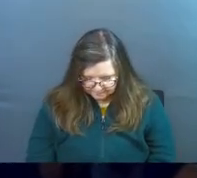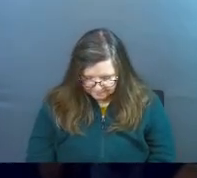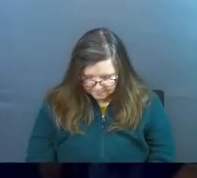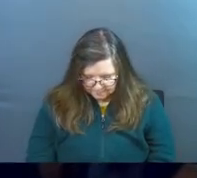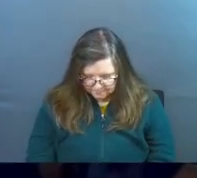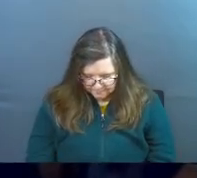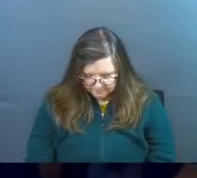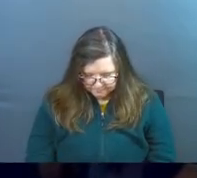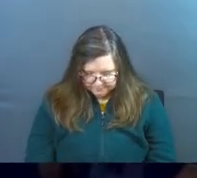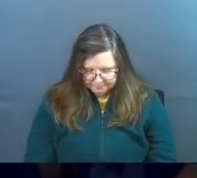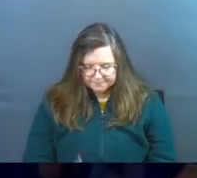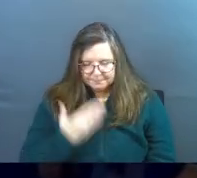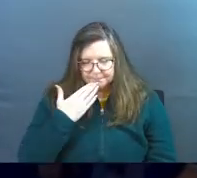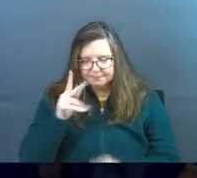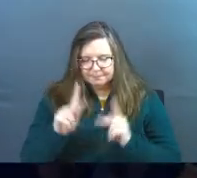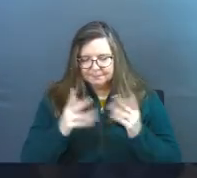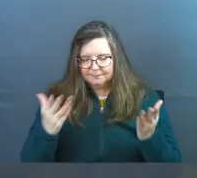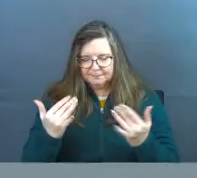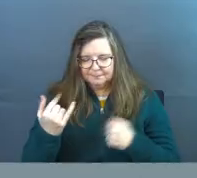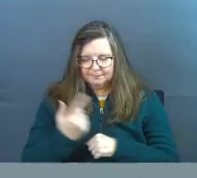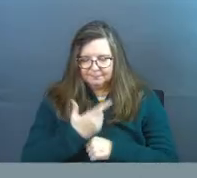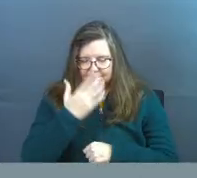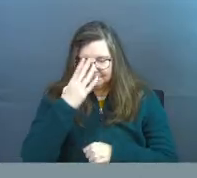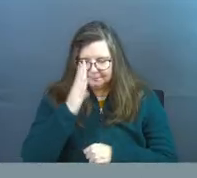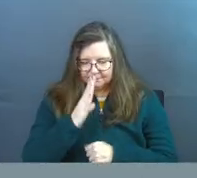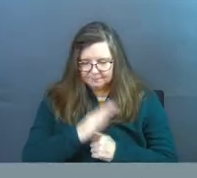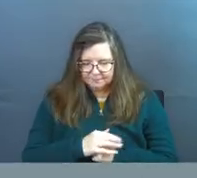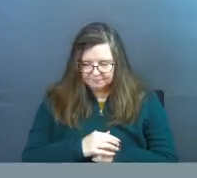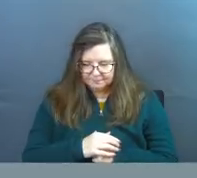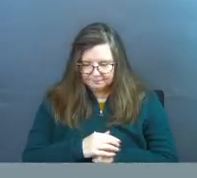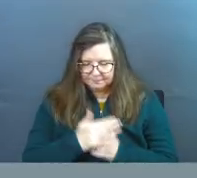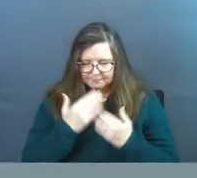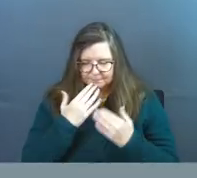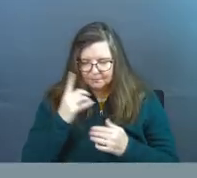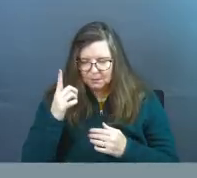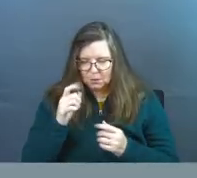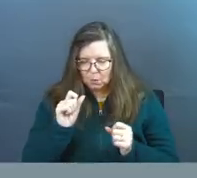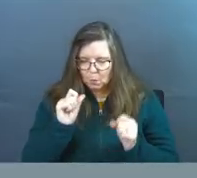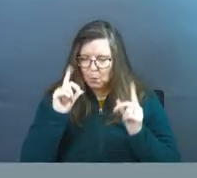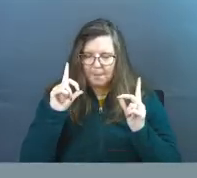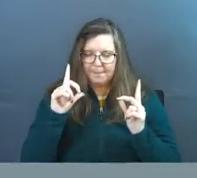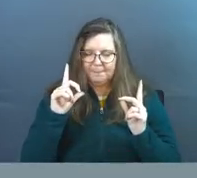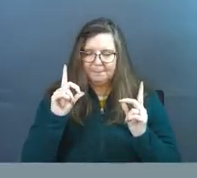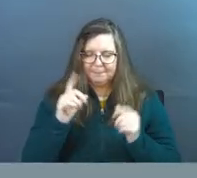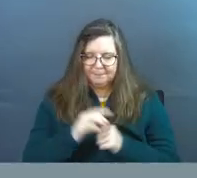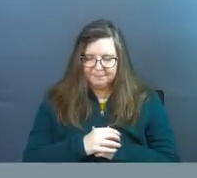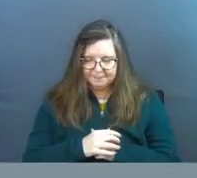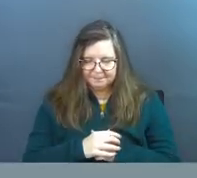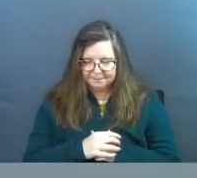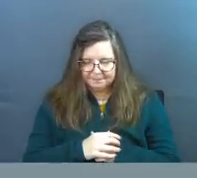Lord, I thank you for these people that are here today, God. I thank you that you woke them up.